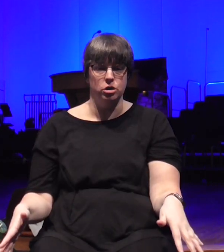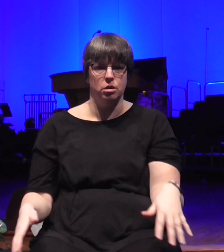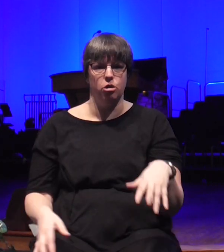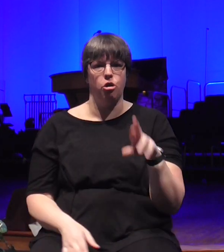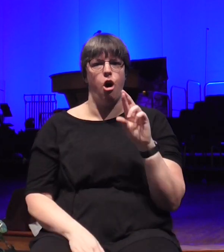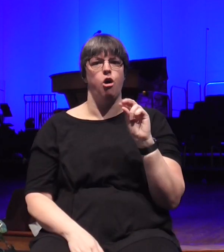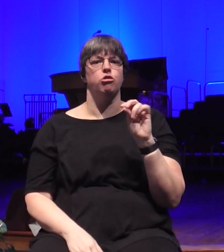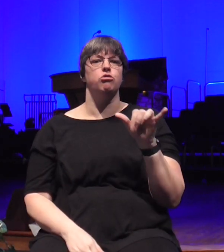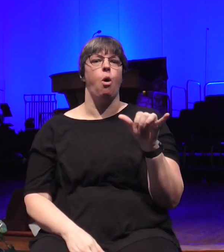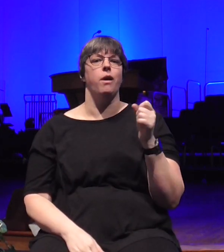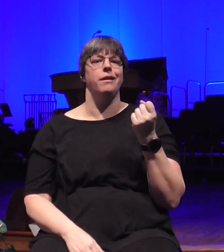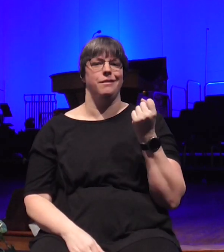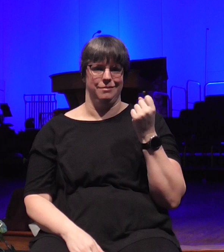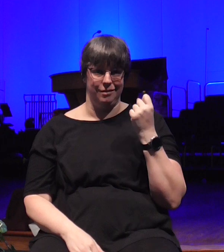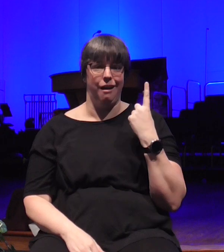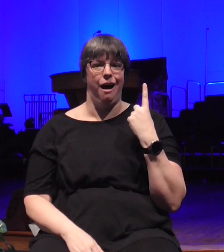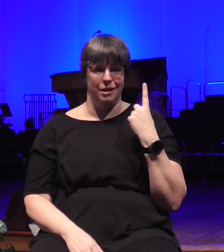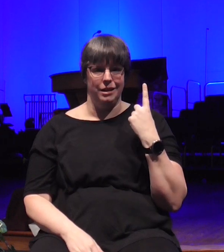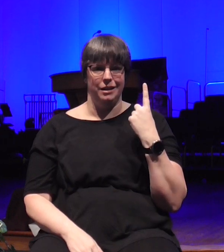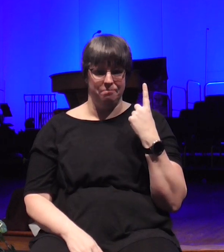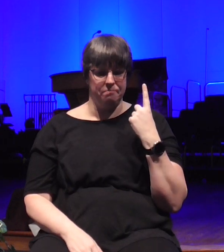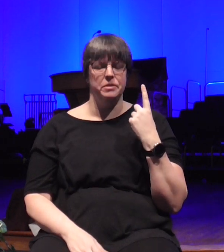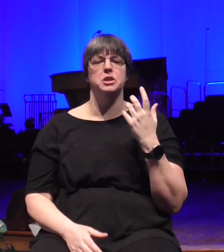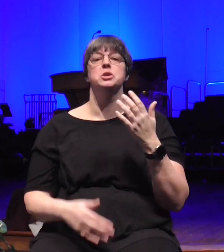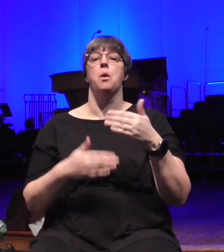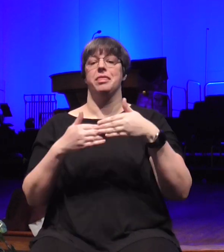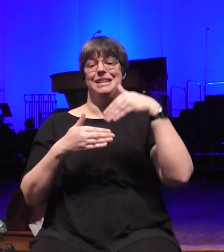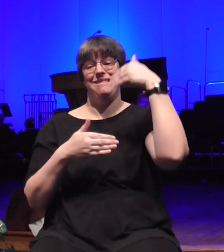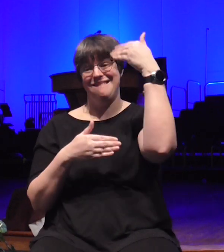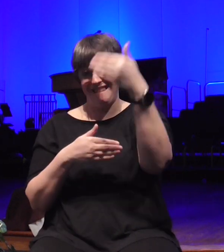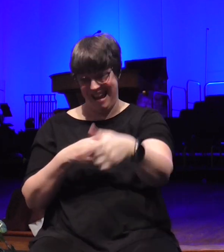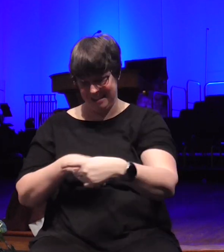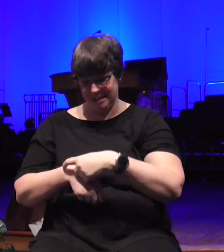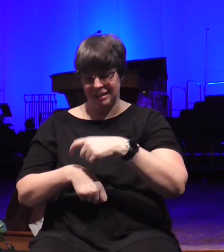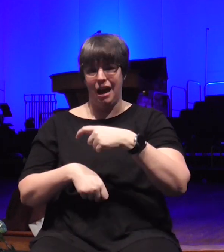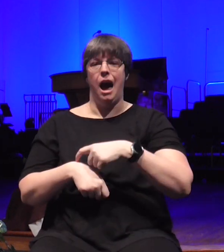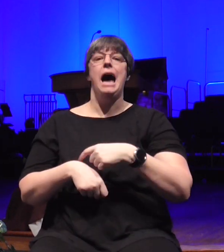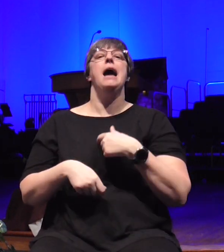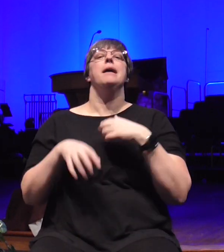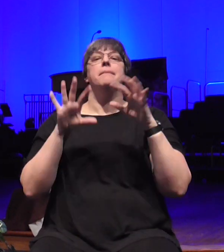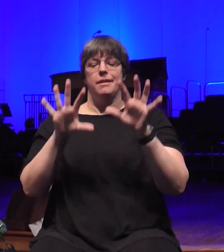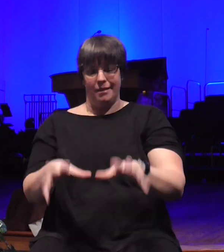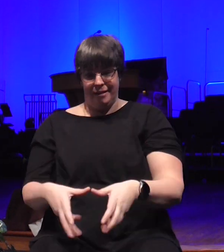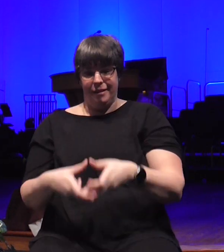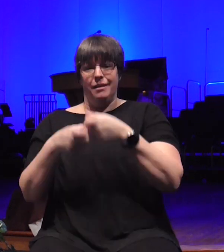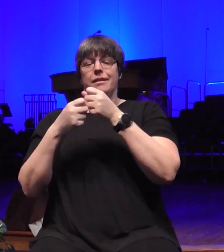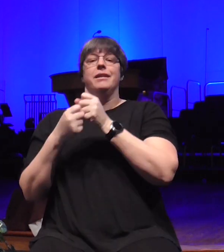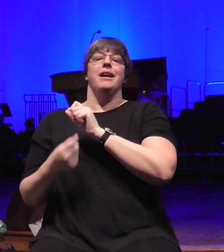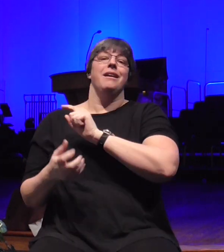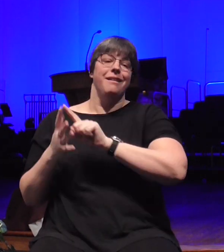he got it. And he went out and played like he'd never played before and helped his team on to a victory.